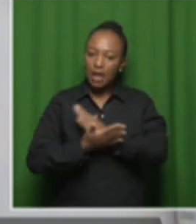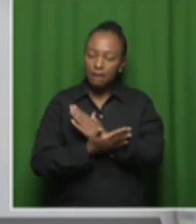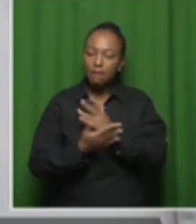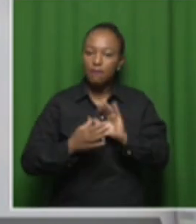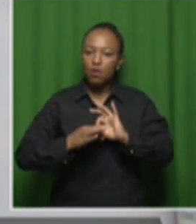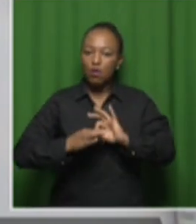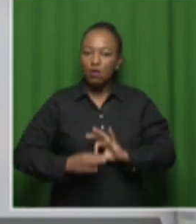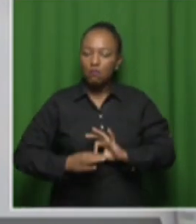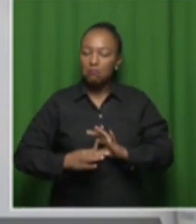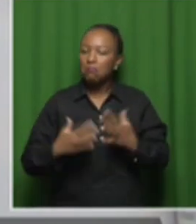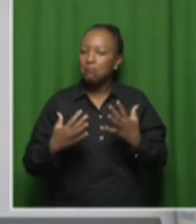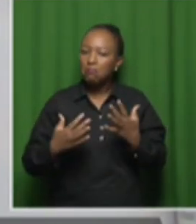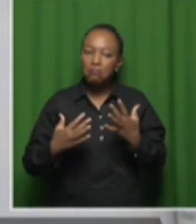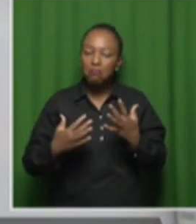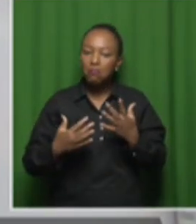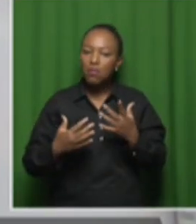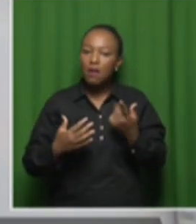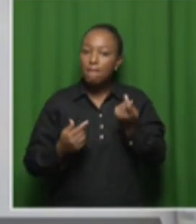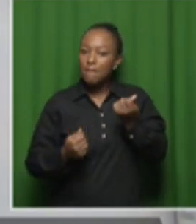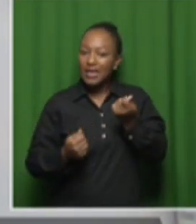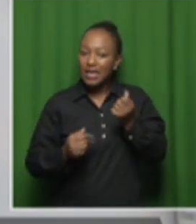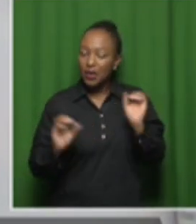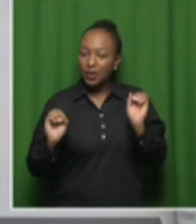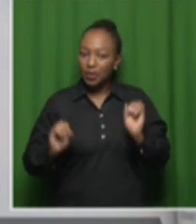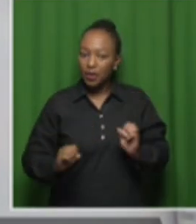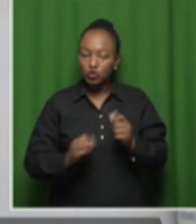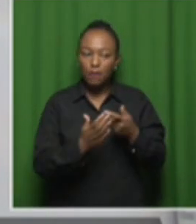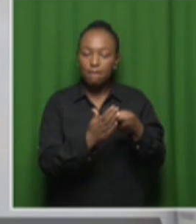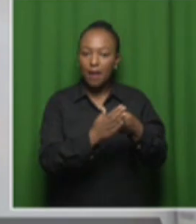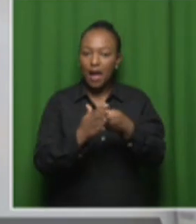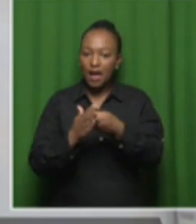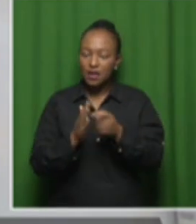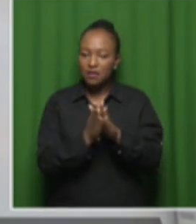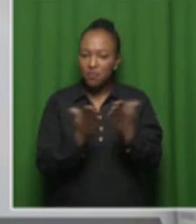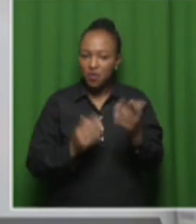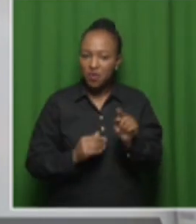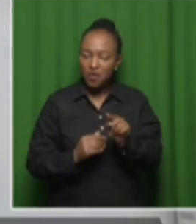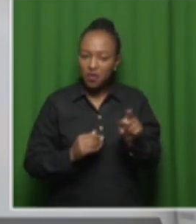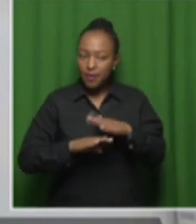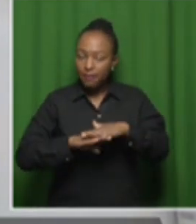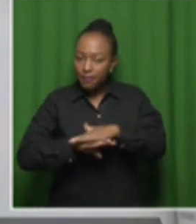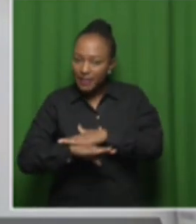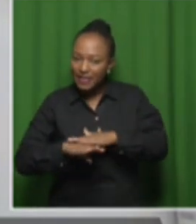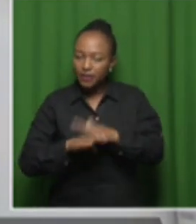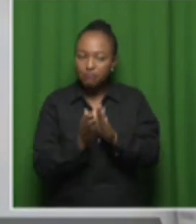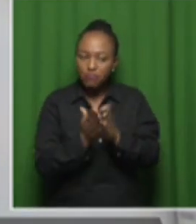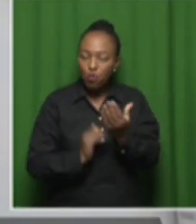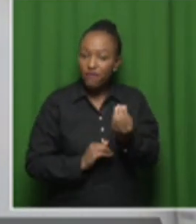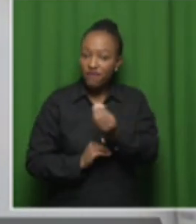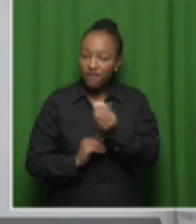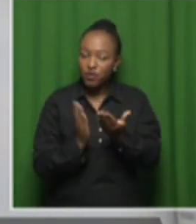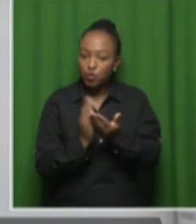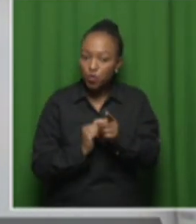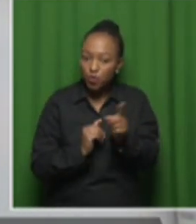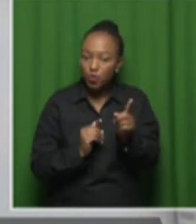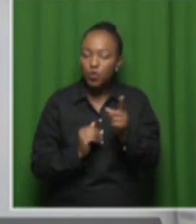have the necessary funds to purchase books for their scholars. But also using the basic books that we have within our schools, looking at the